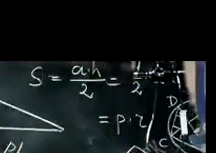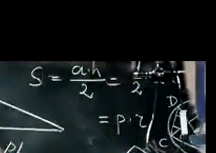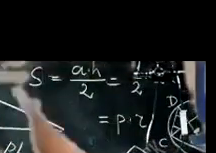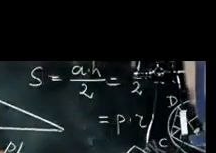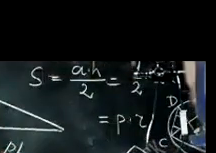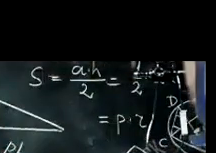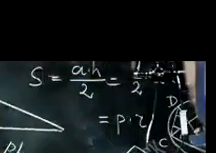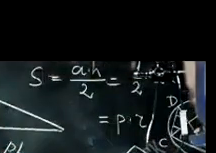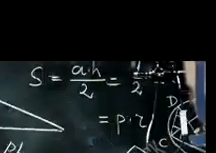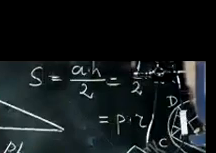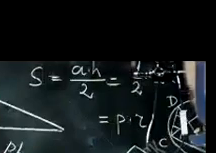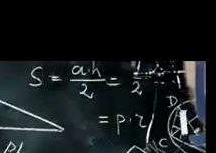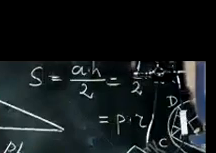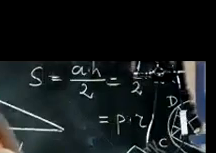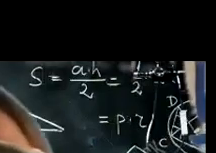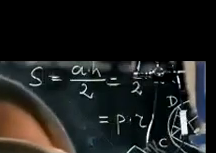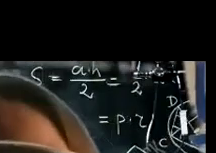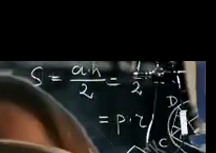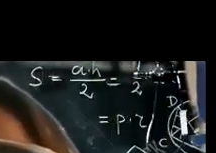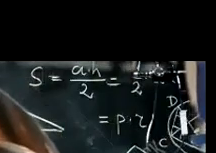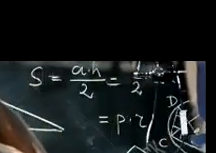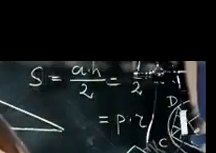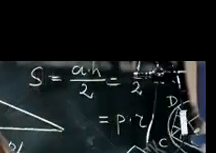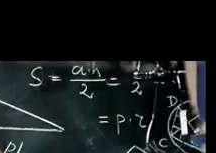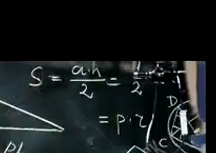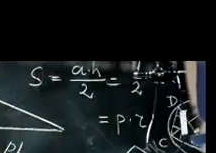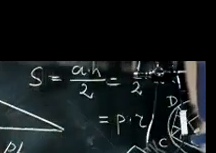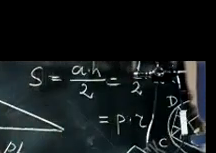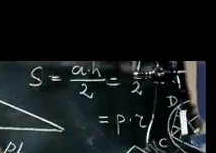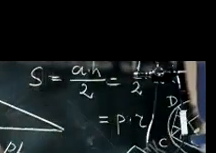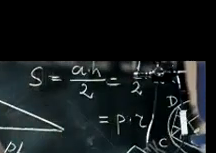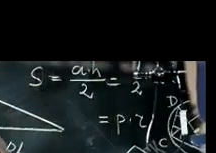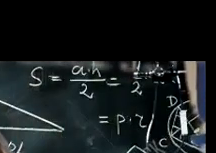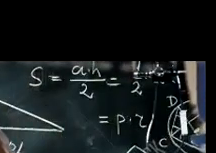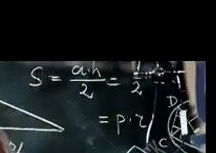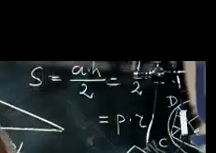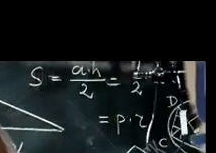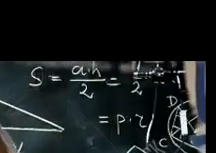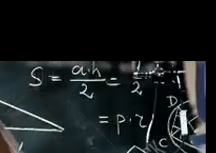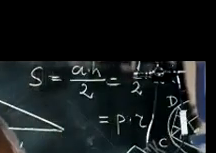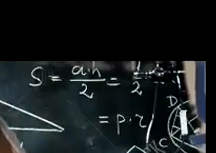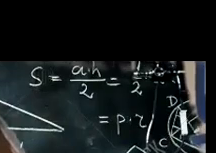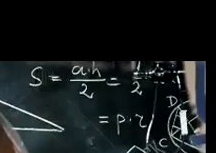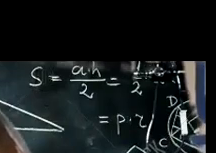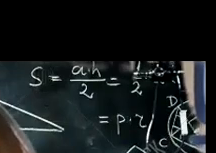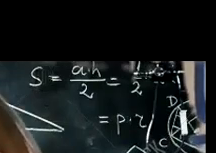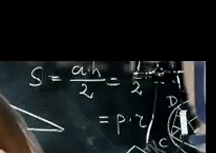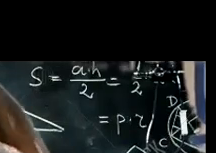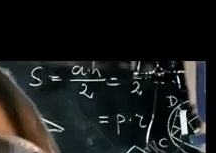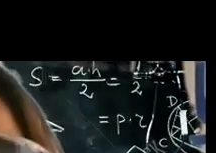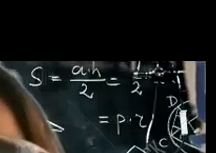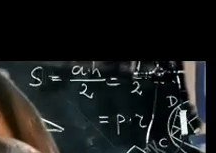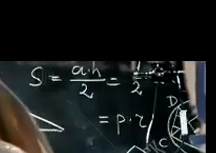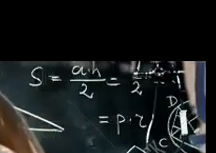Okay, here we go. Let me move over my science table. Come on over to